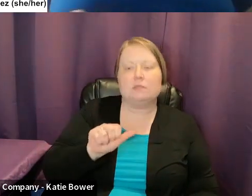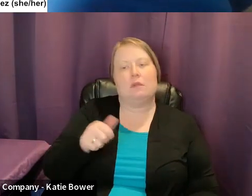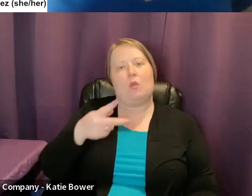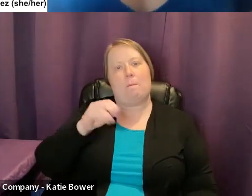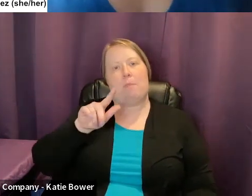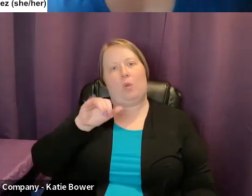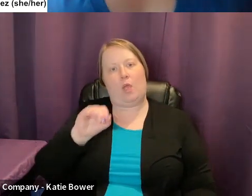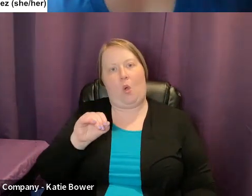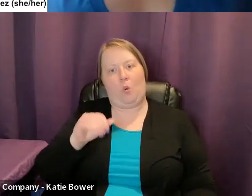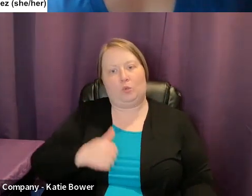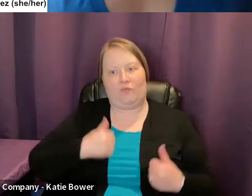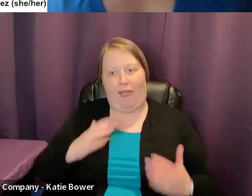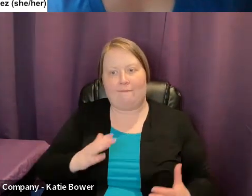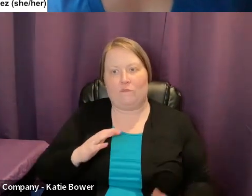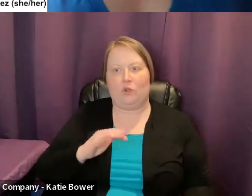Sins Invalid.